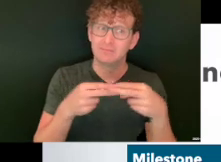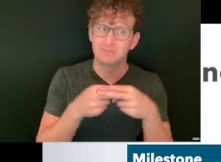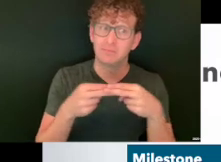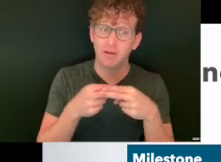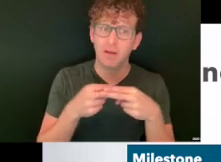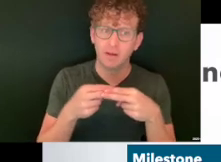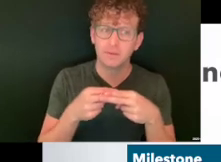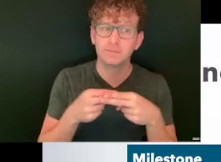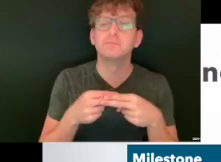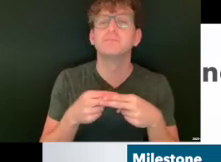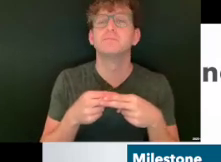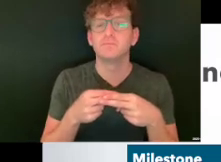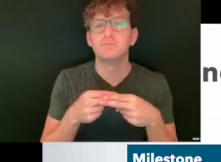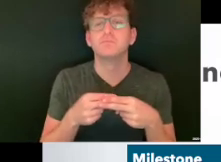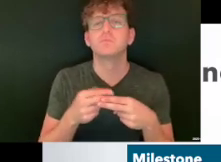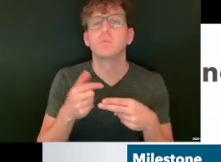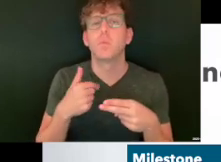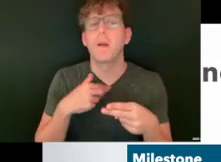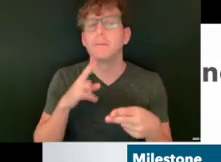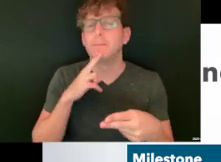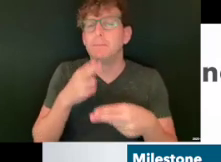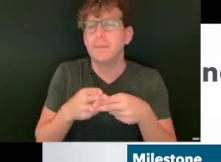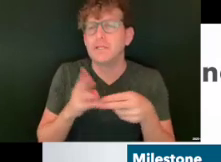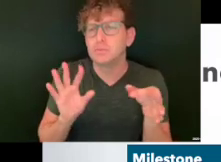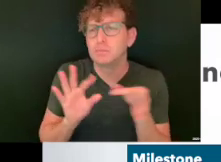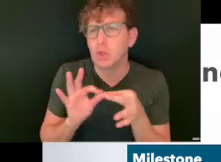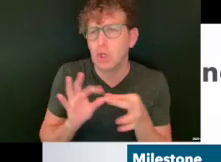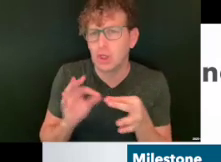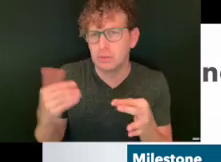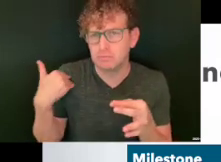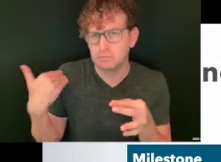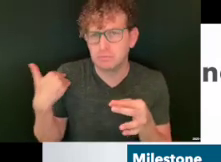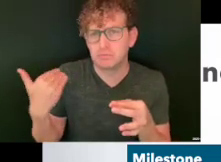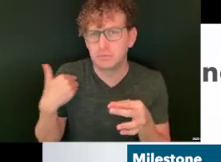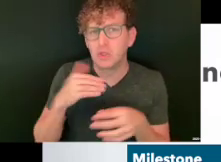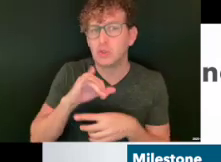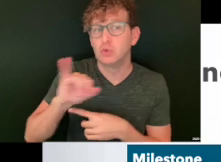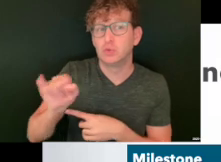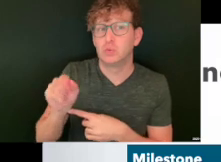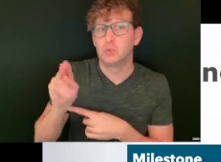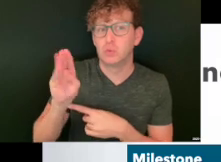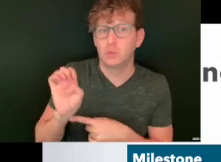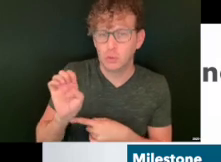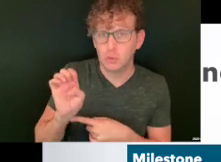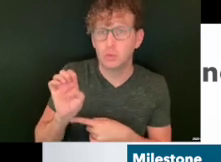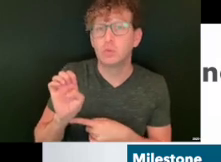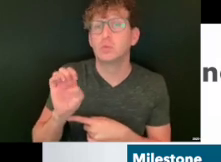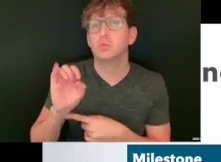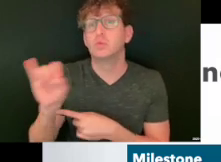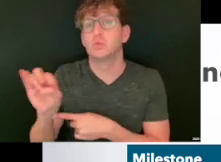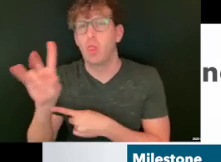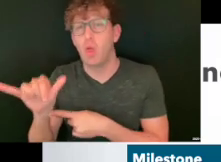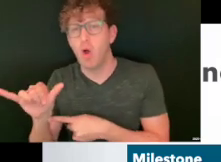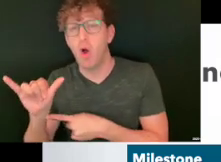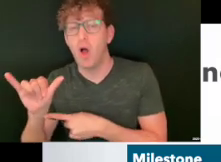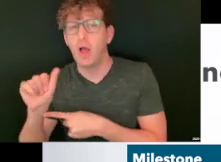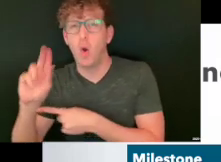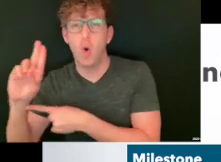draft ideas. We'll have a workshop and a recap that month as